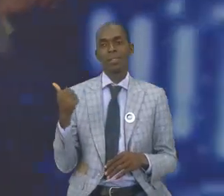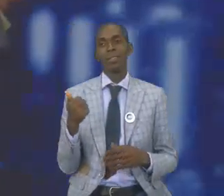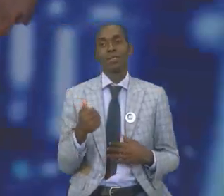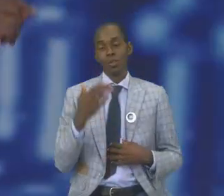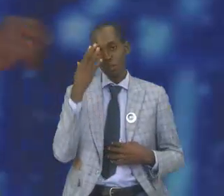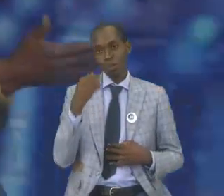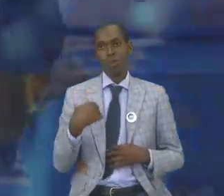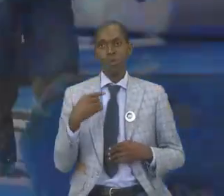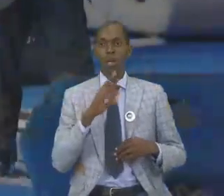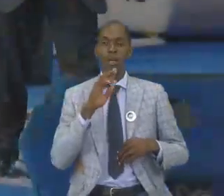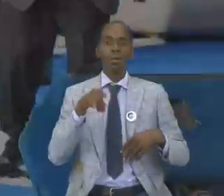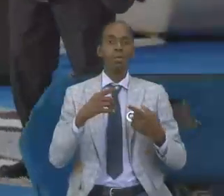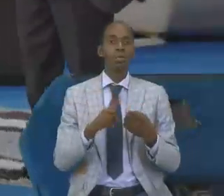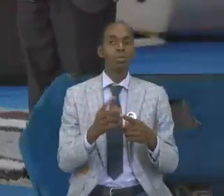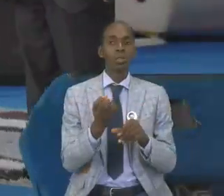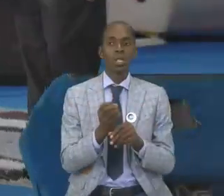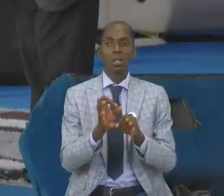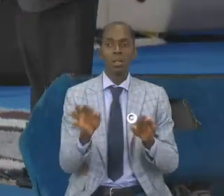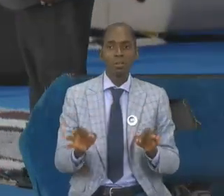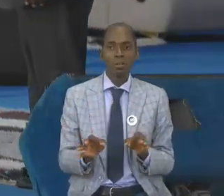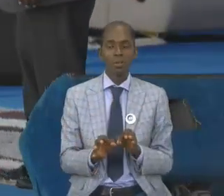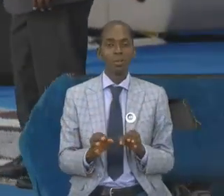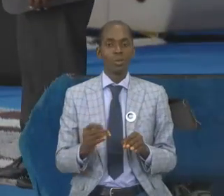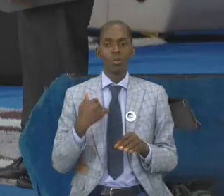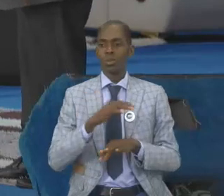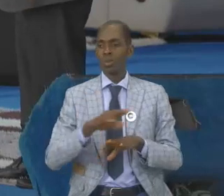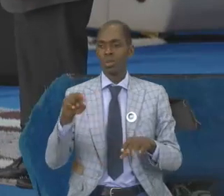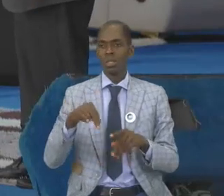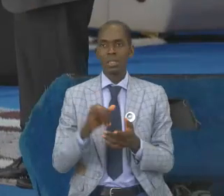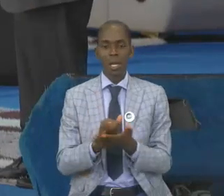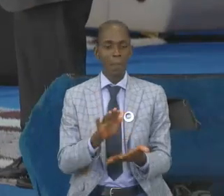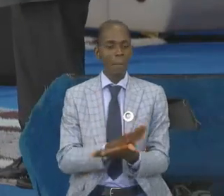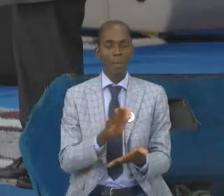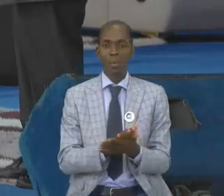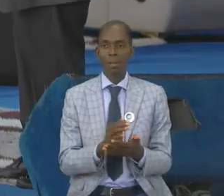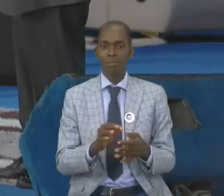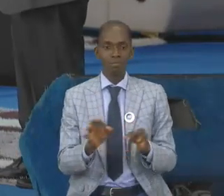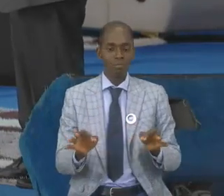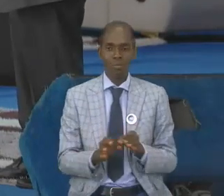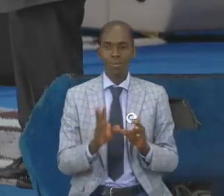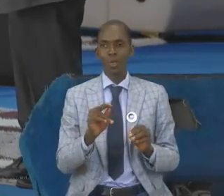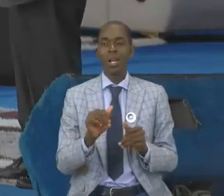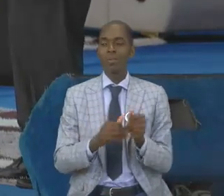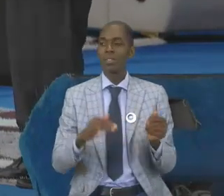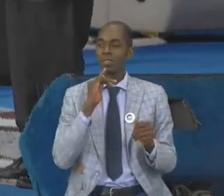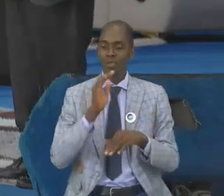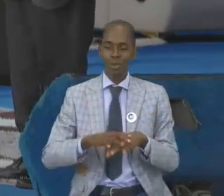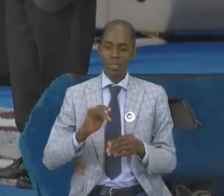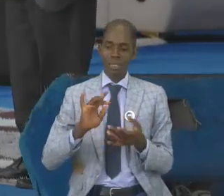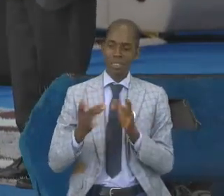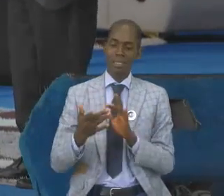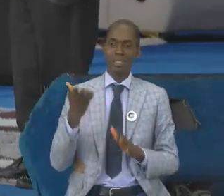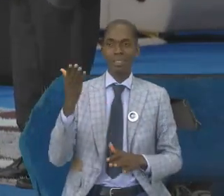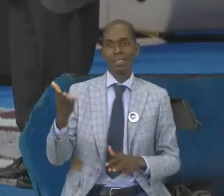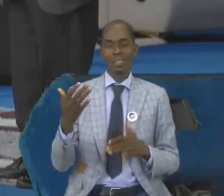to fill a form, you don't have a hard copy now. The thing is there, you fill it online, and then you get the result online. You can